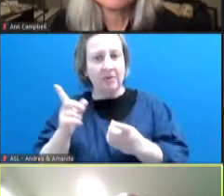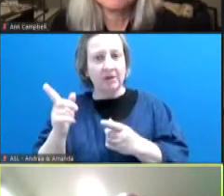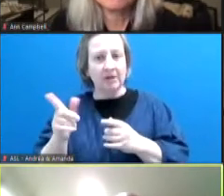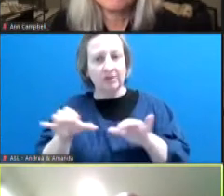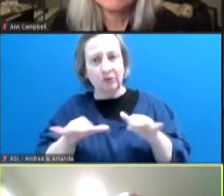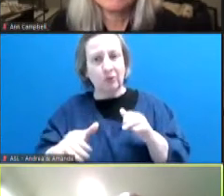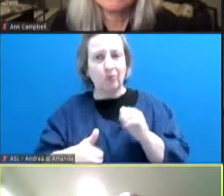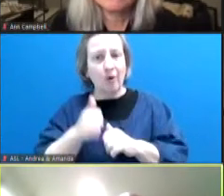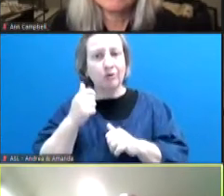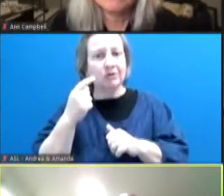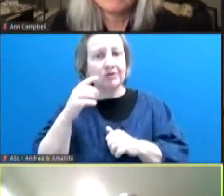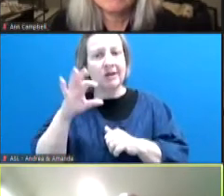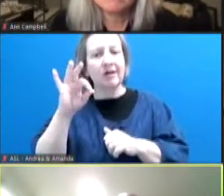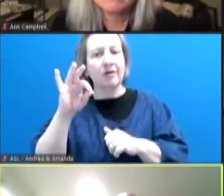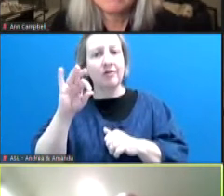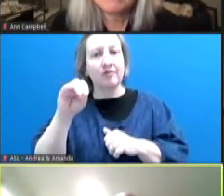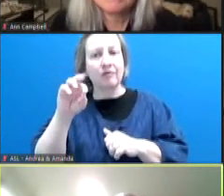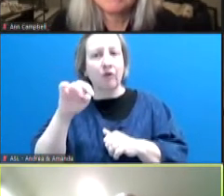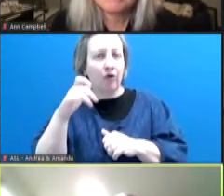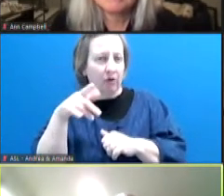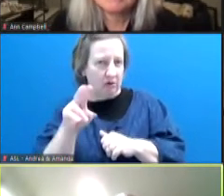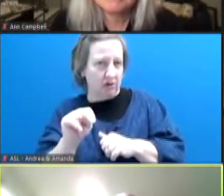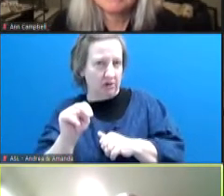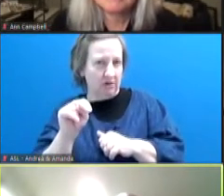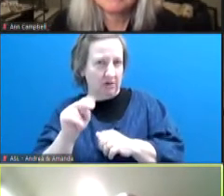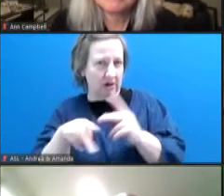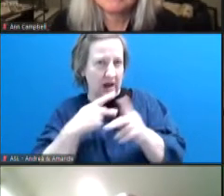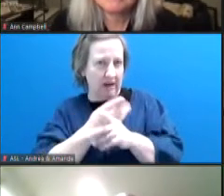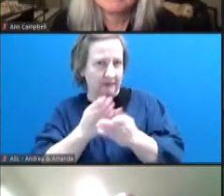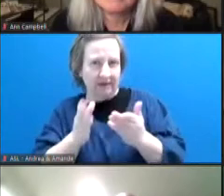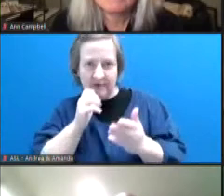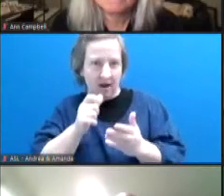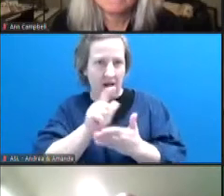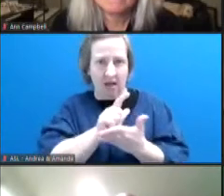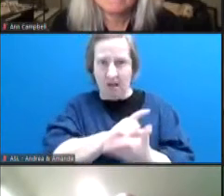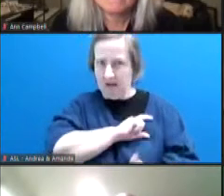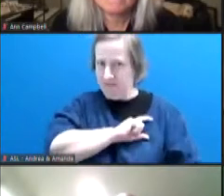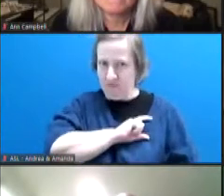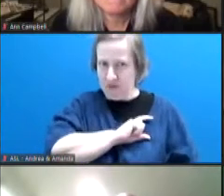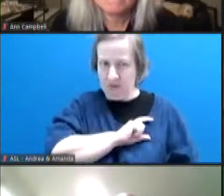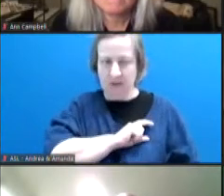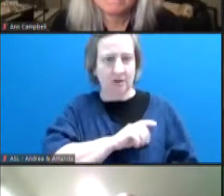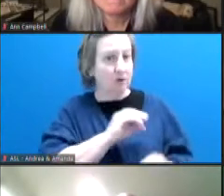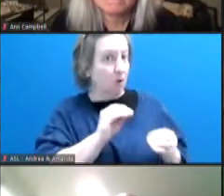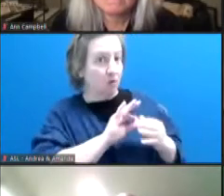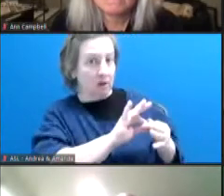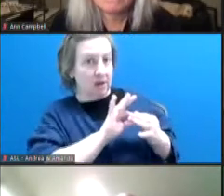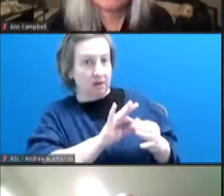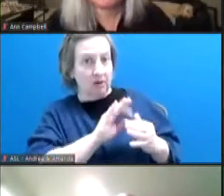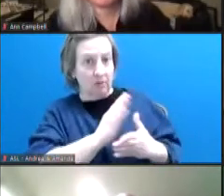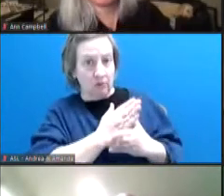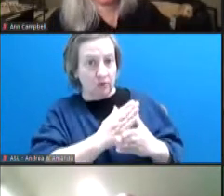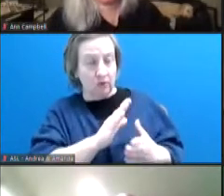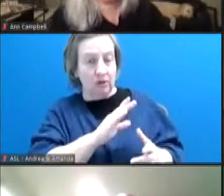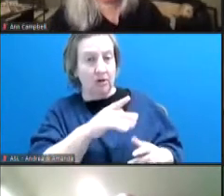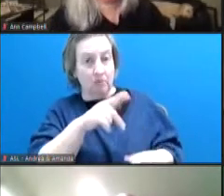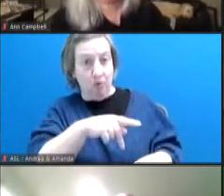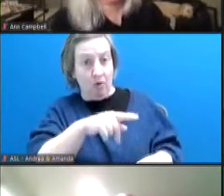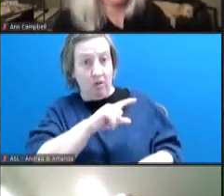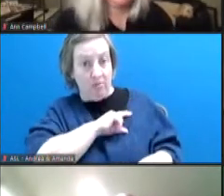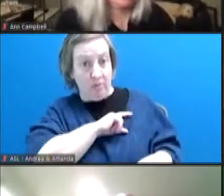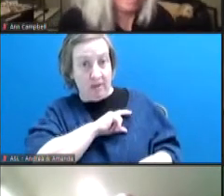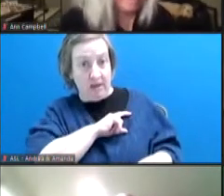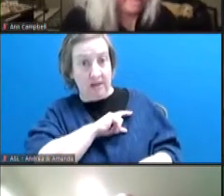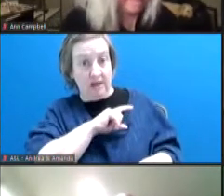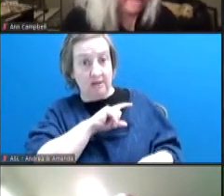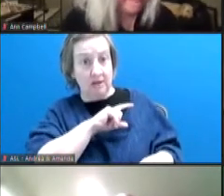mistaken, foreign type stuff, not law enforcement. So there's no relationship between the Portland Police Bureau and